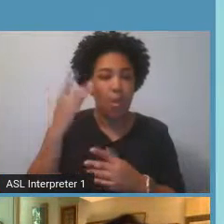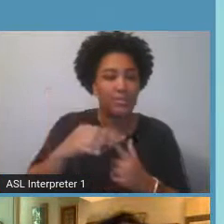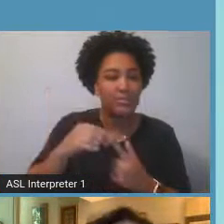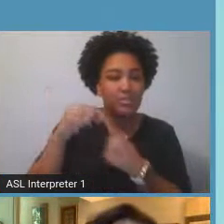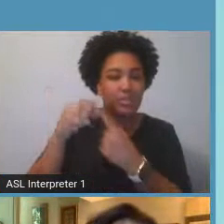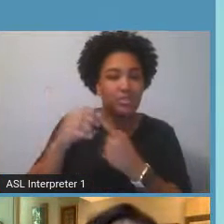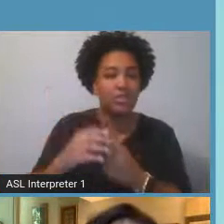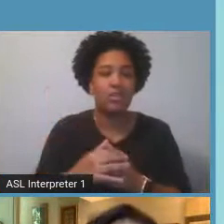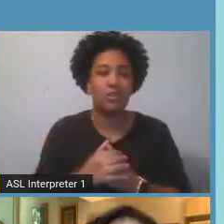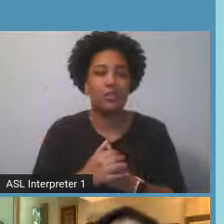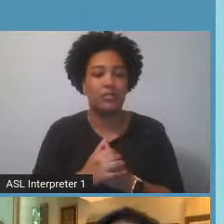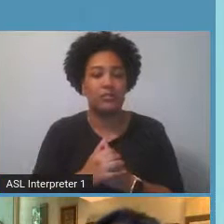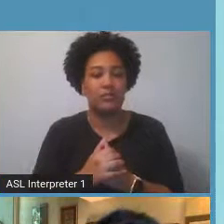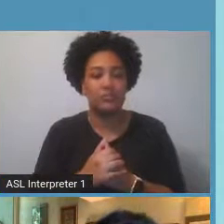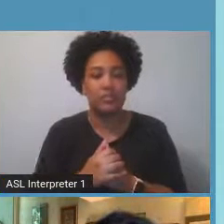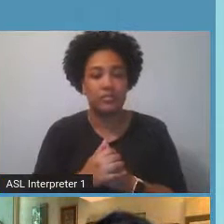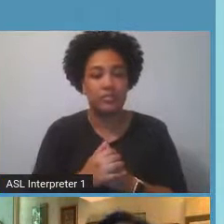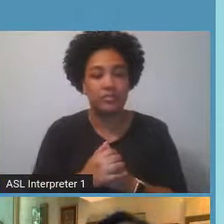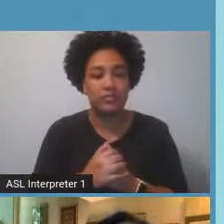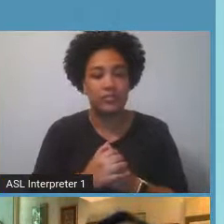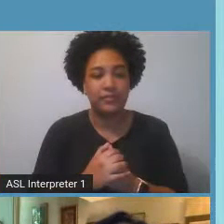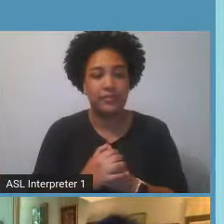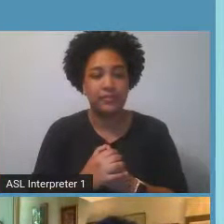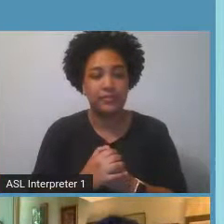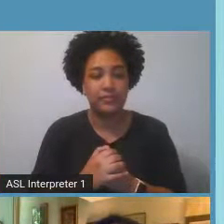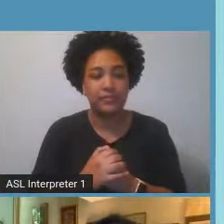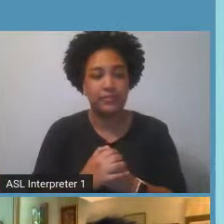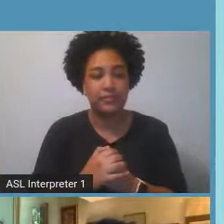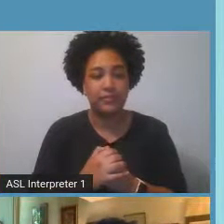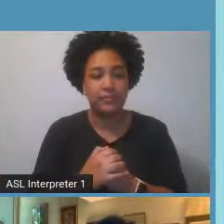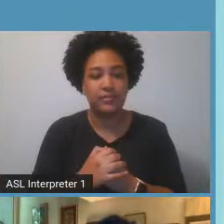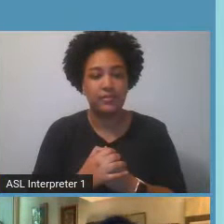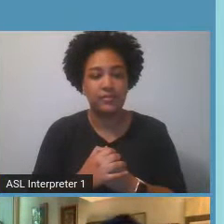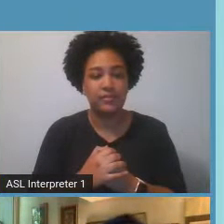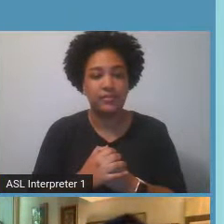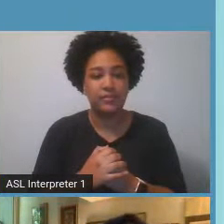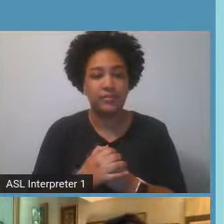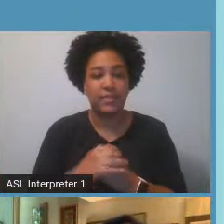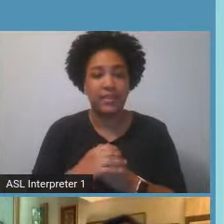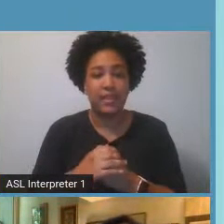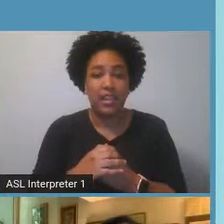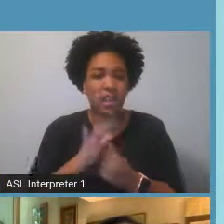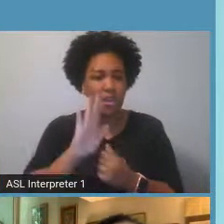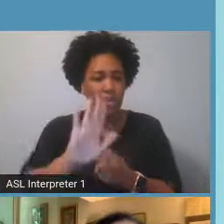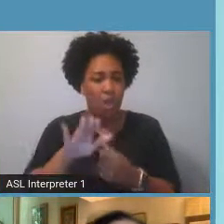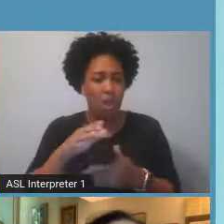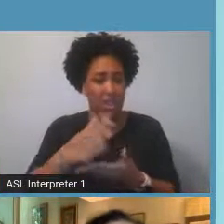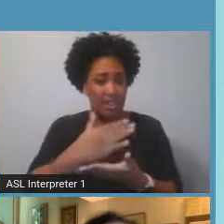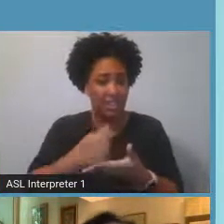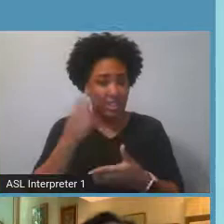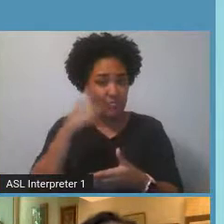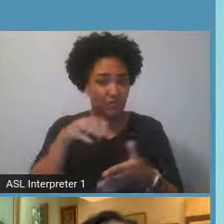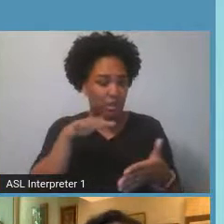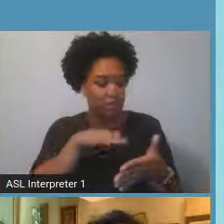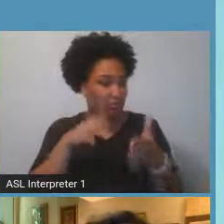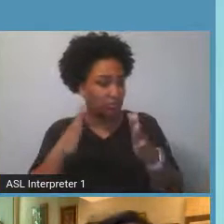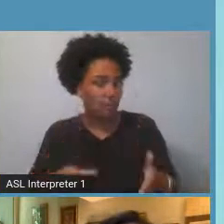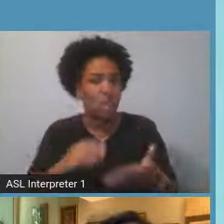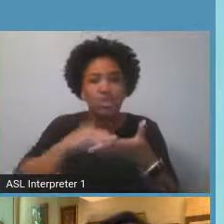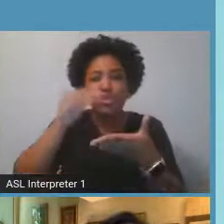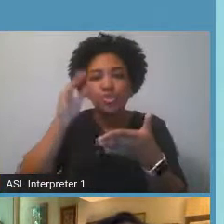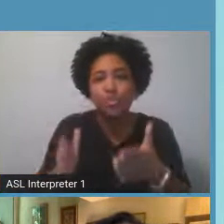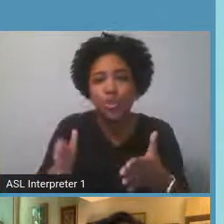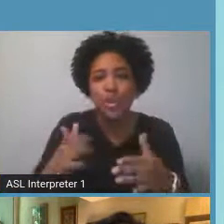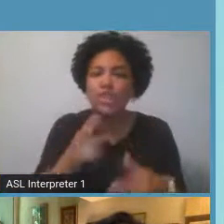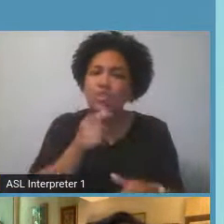they good for instruction? Are they for, you know, scholars and students to learn from? Does digitization fit into